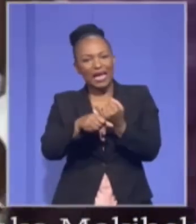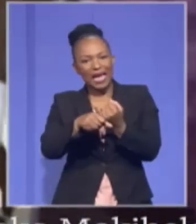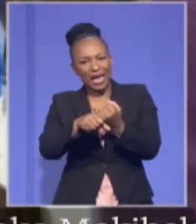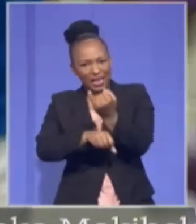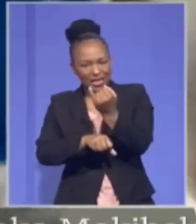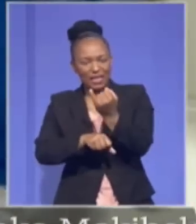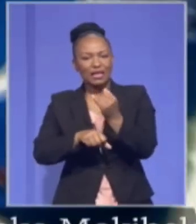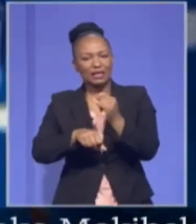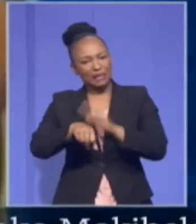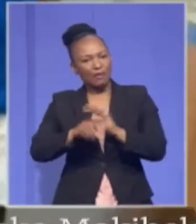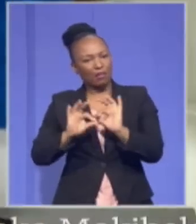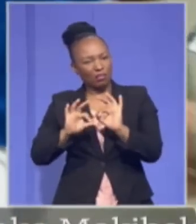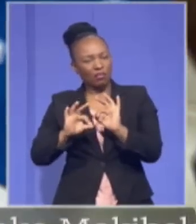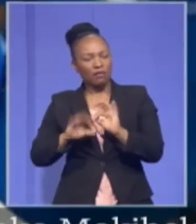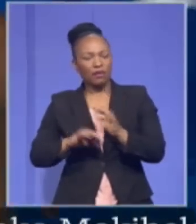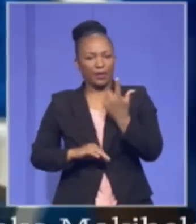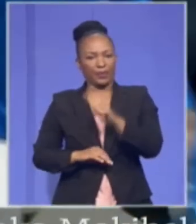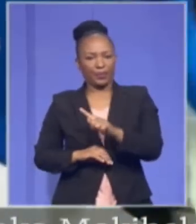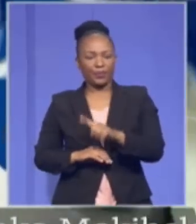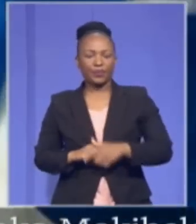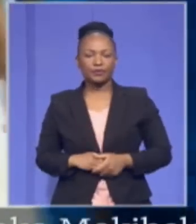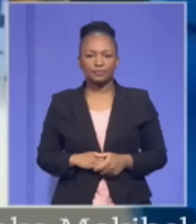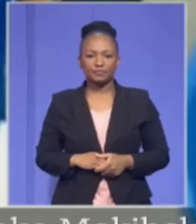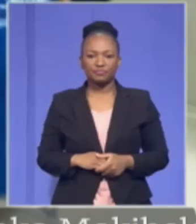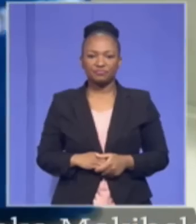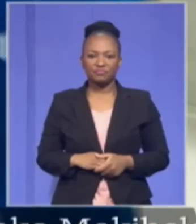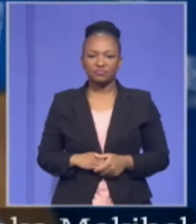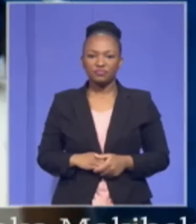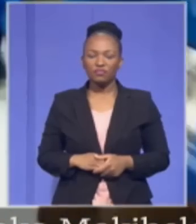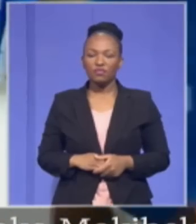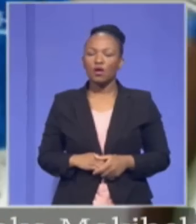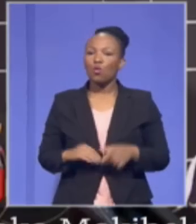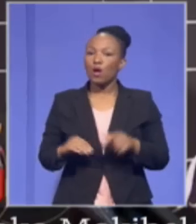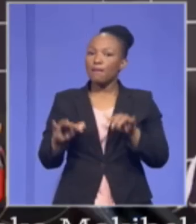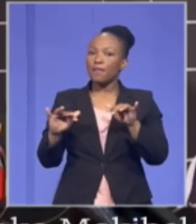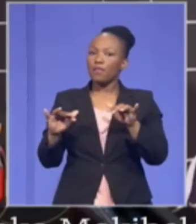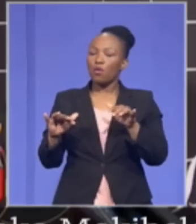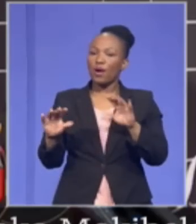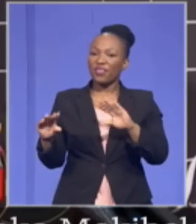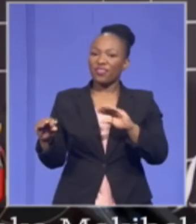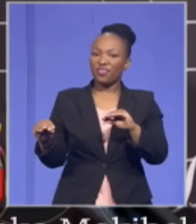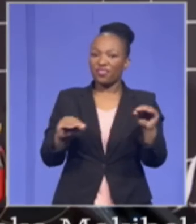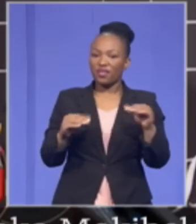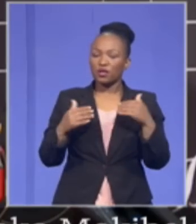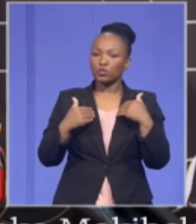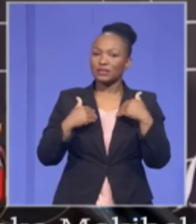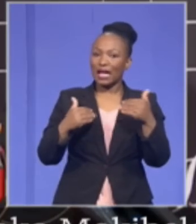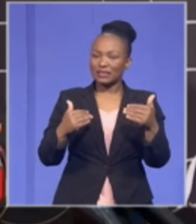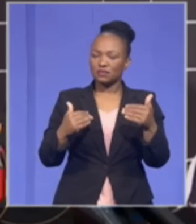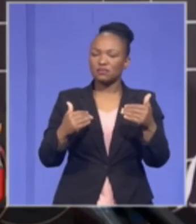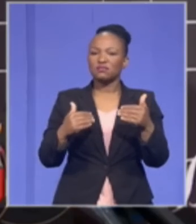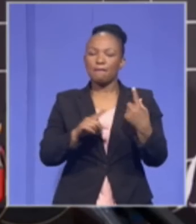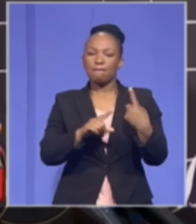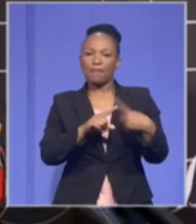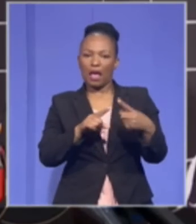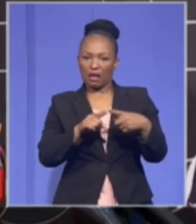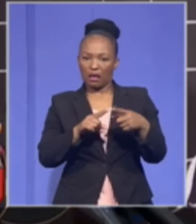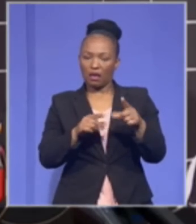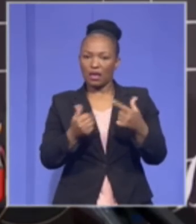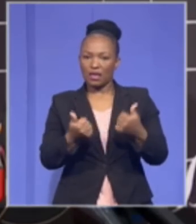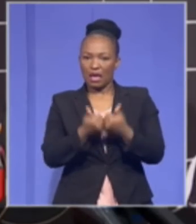e maleba. When they delay the start of the match, it affects your match